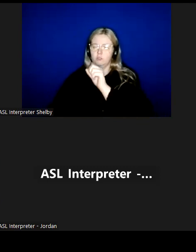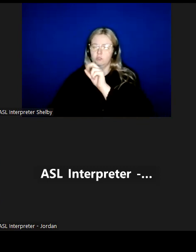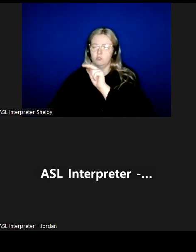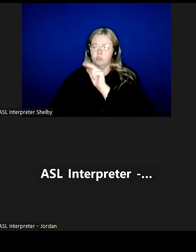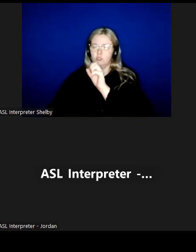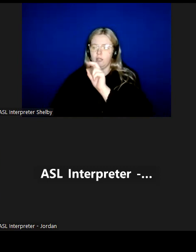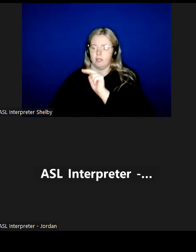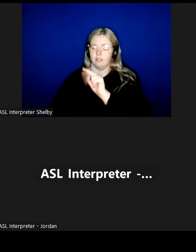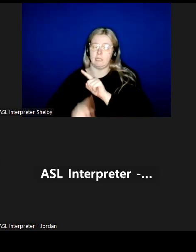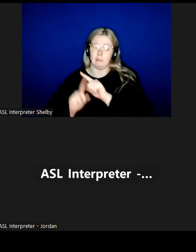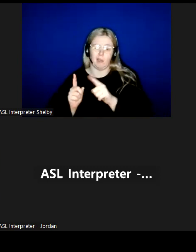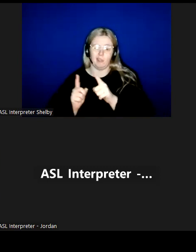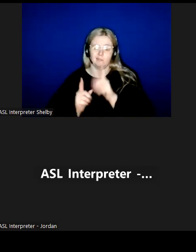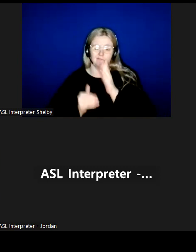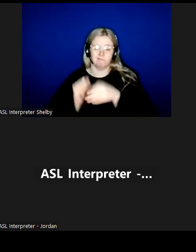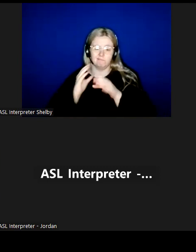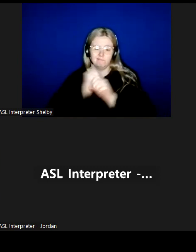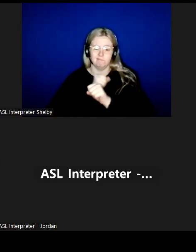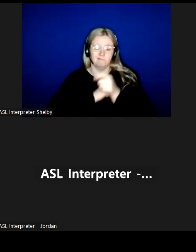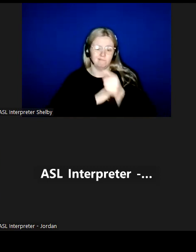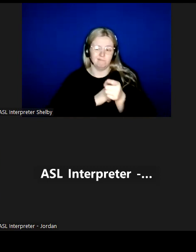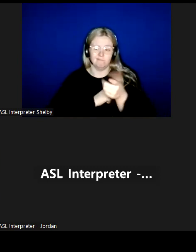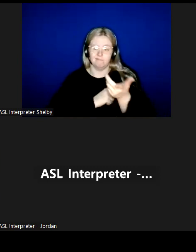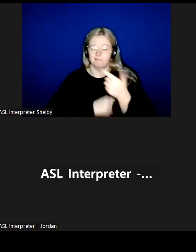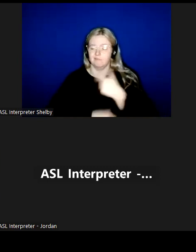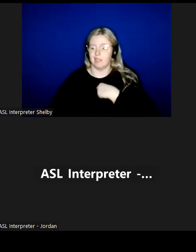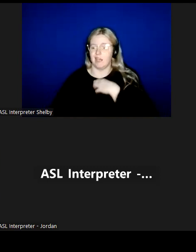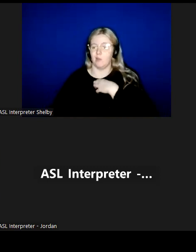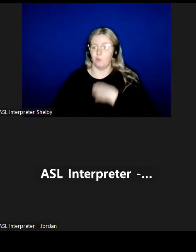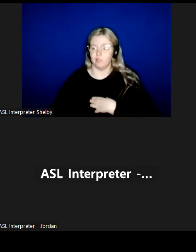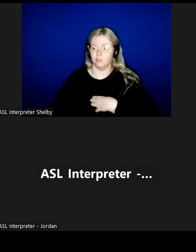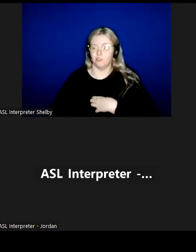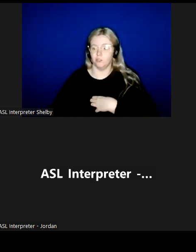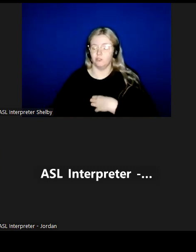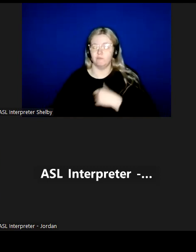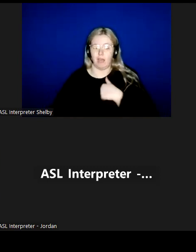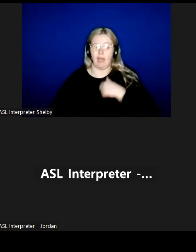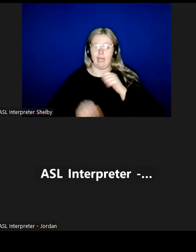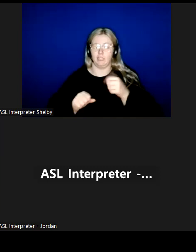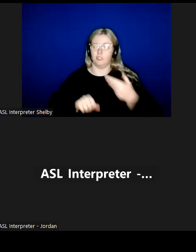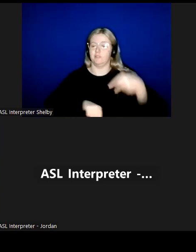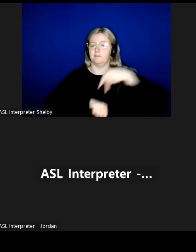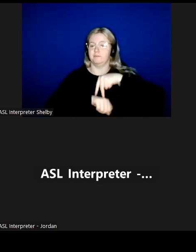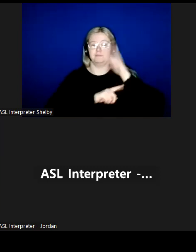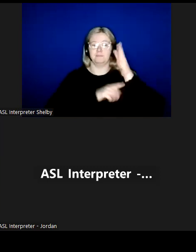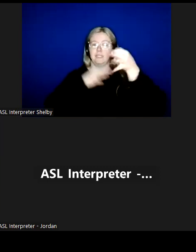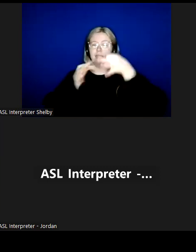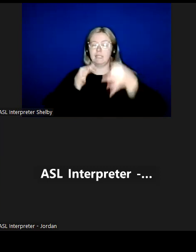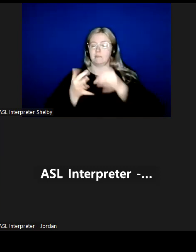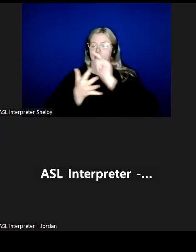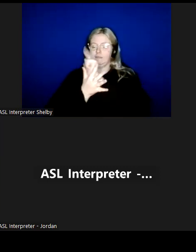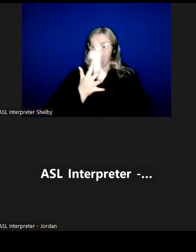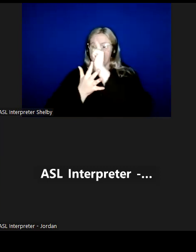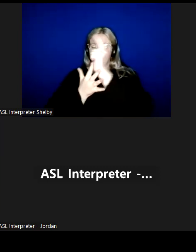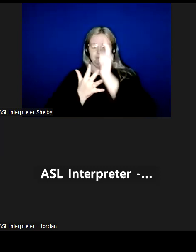work. I wish I could be here today and say, okay, here is step 1, step 2, step 3. And then